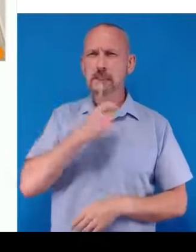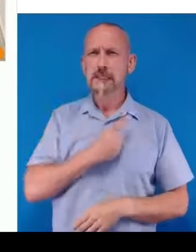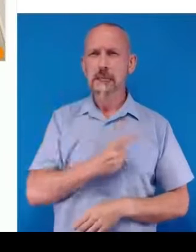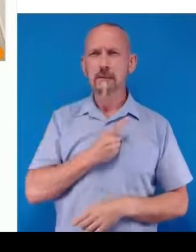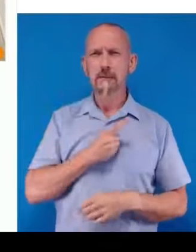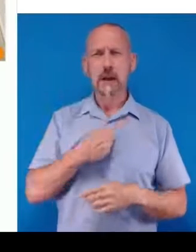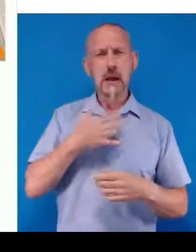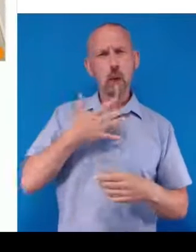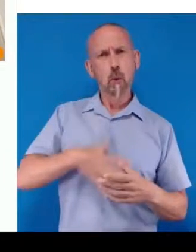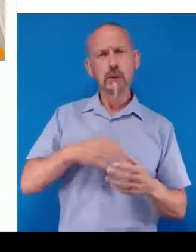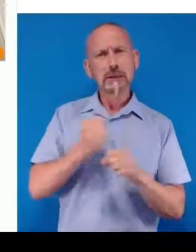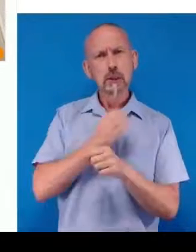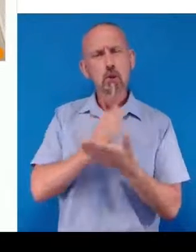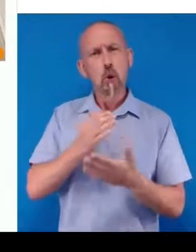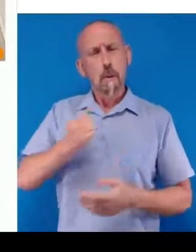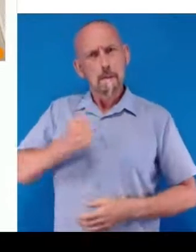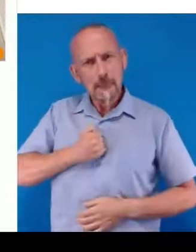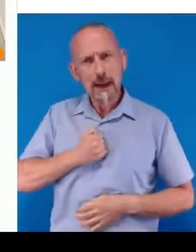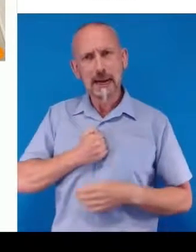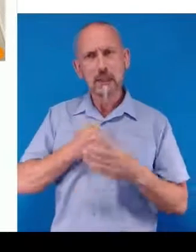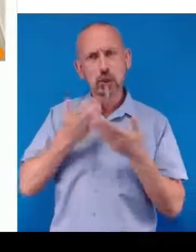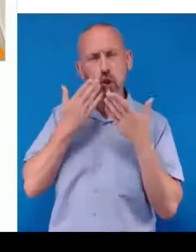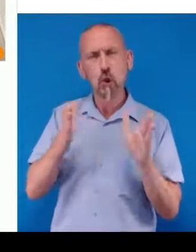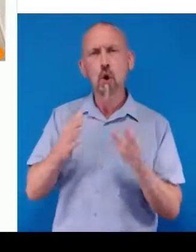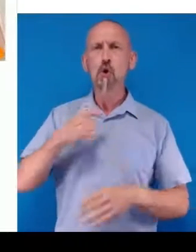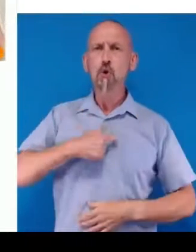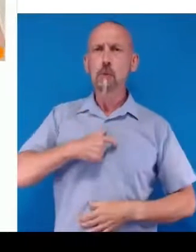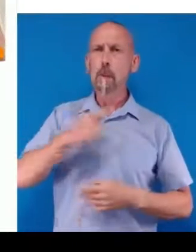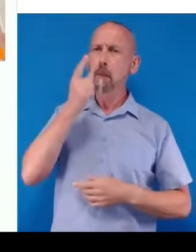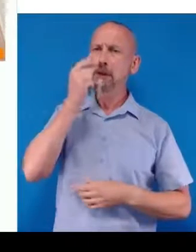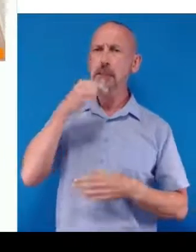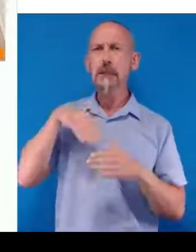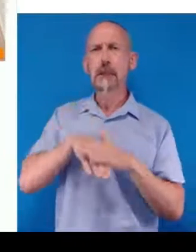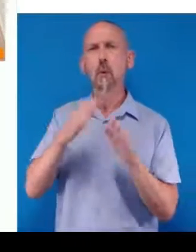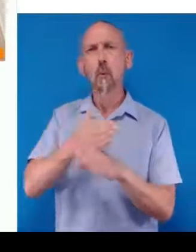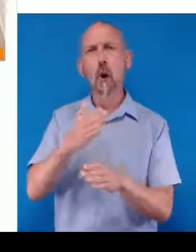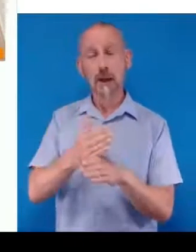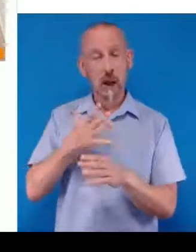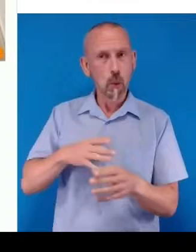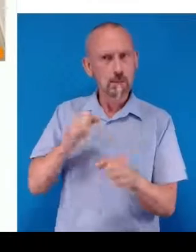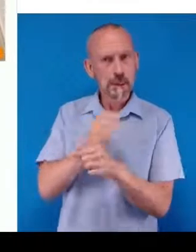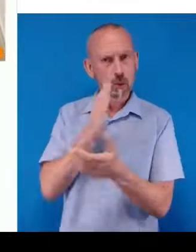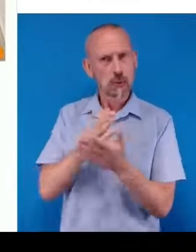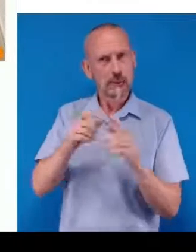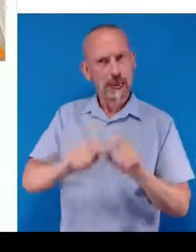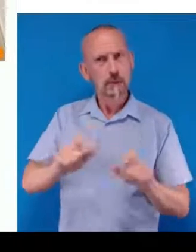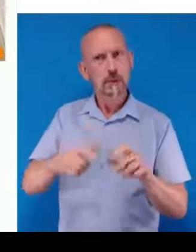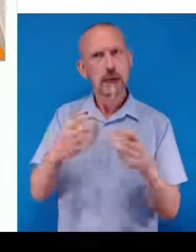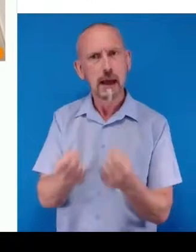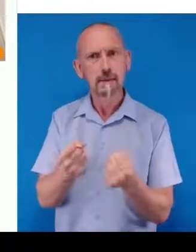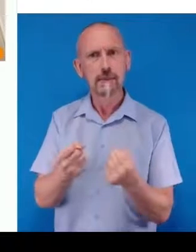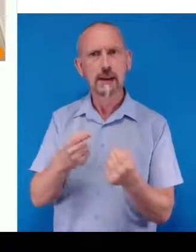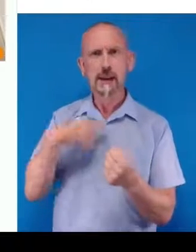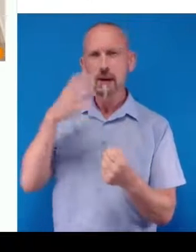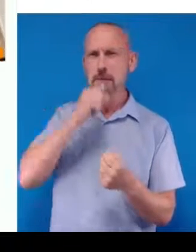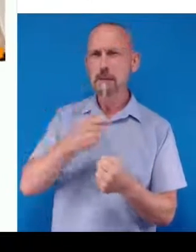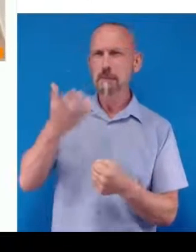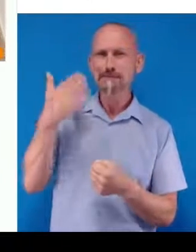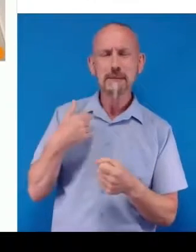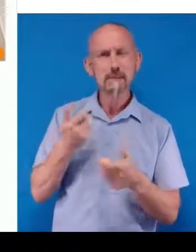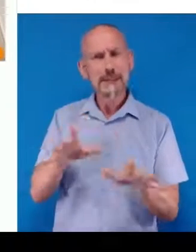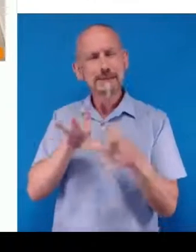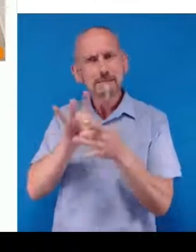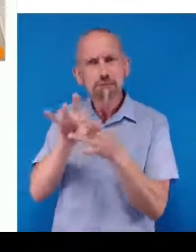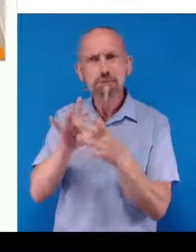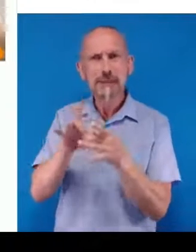Work, was captioned, and we were trying to work with you at Facebook. Now, this was years ago, but it was ridiculous. Here's